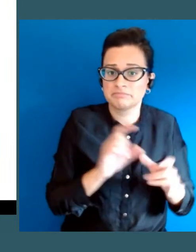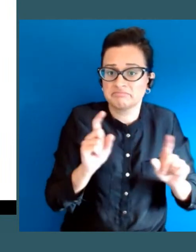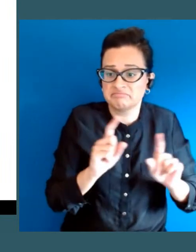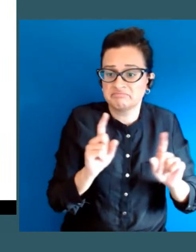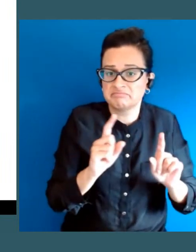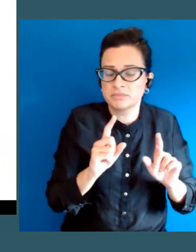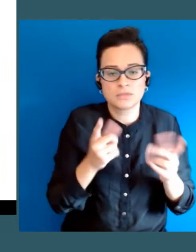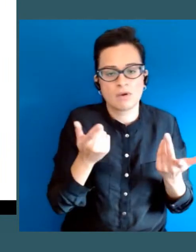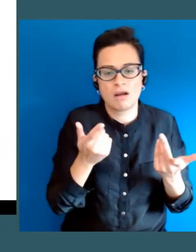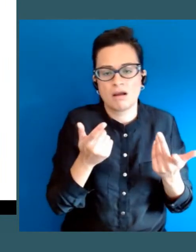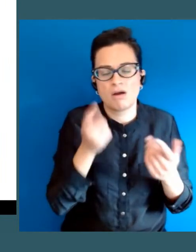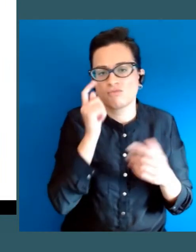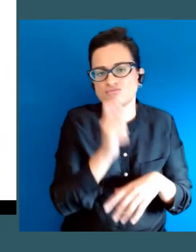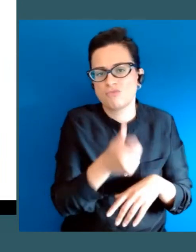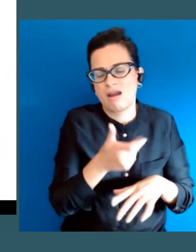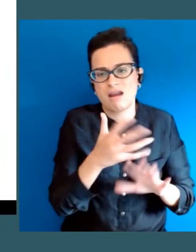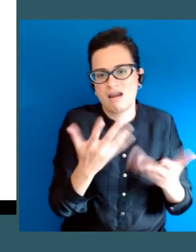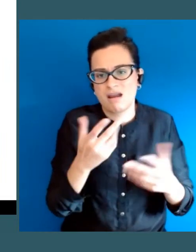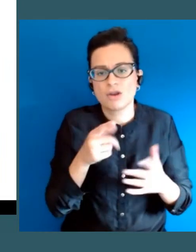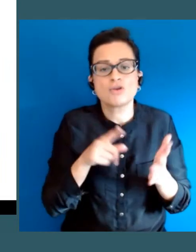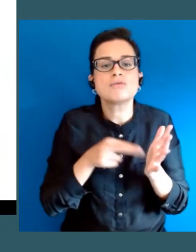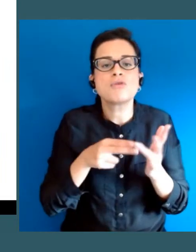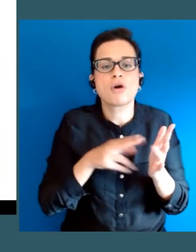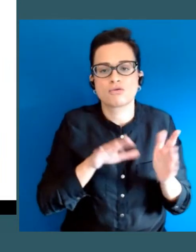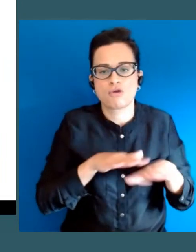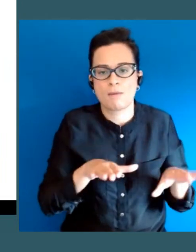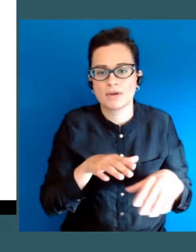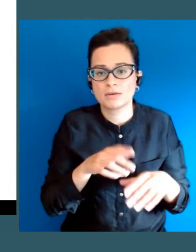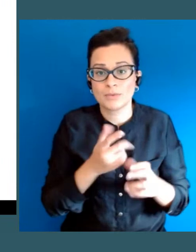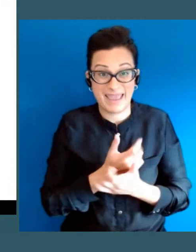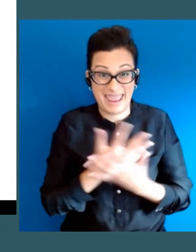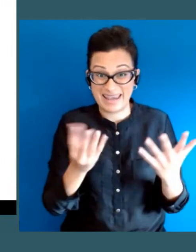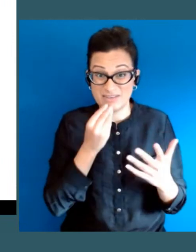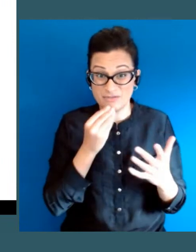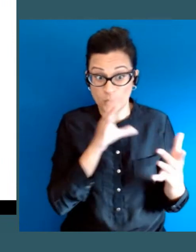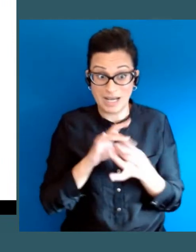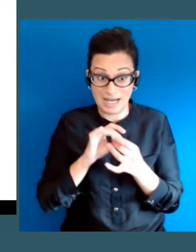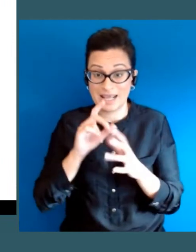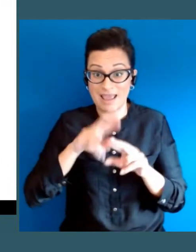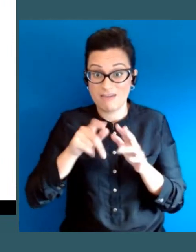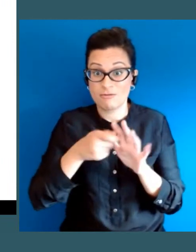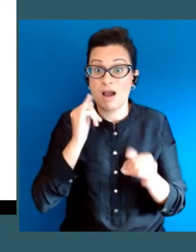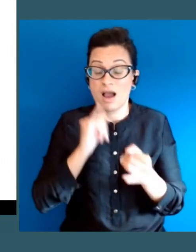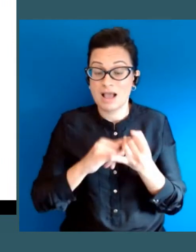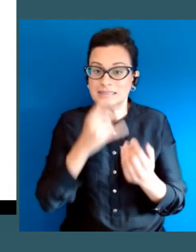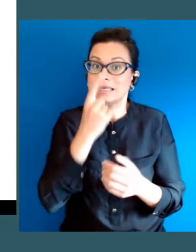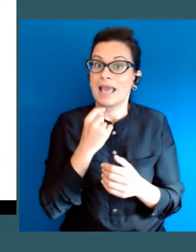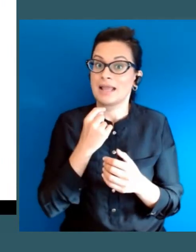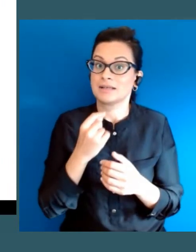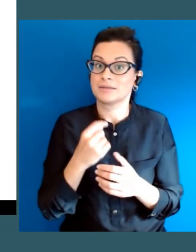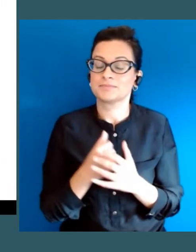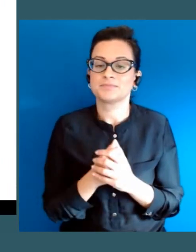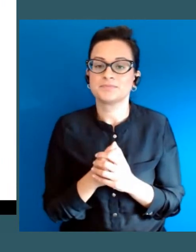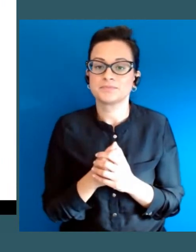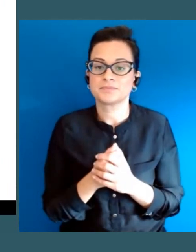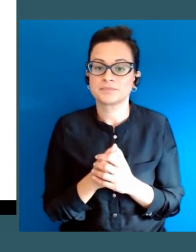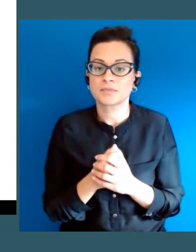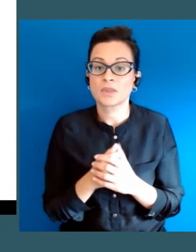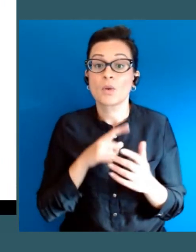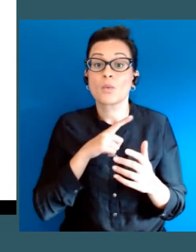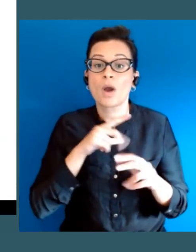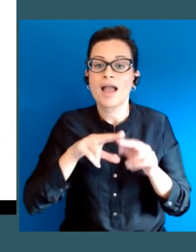So any food can cause FPIES, and that's really important. So just because it's not a typical food, it sort of FPIES breaks the mold in that